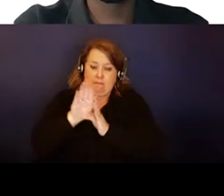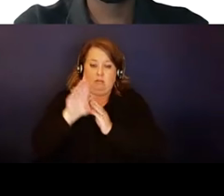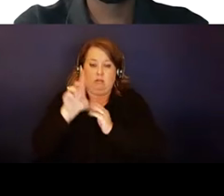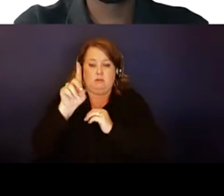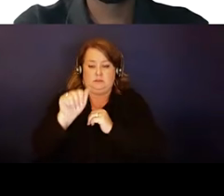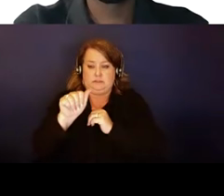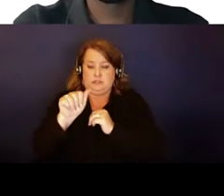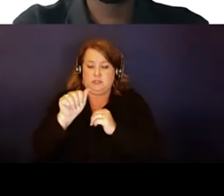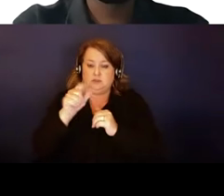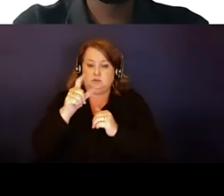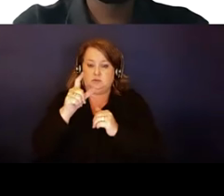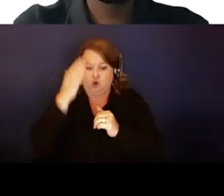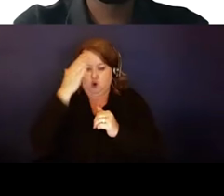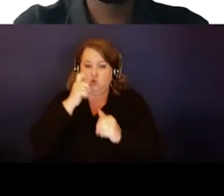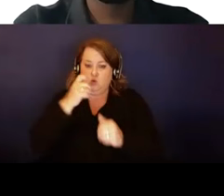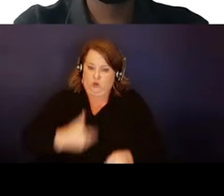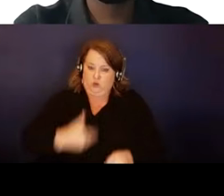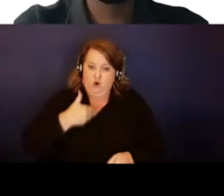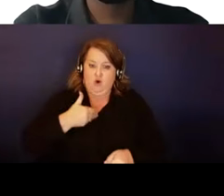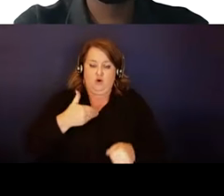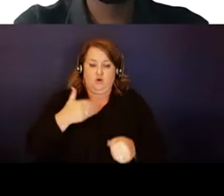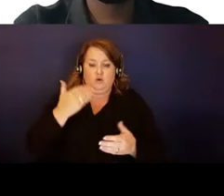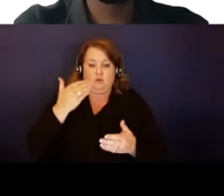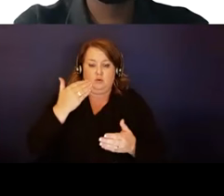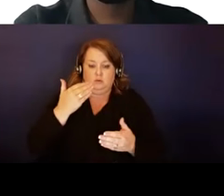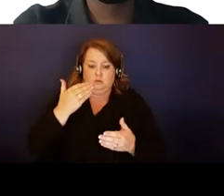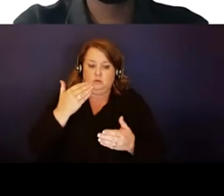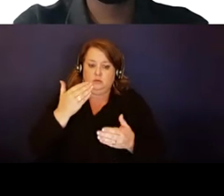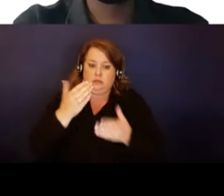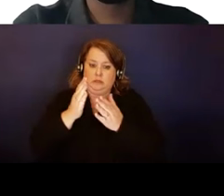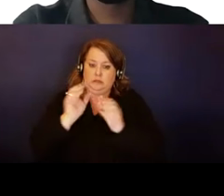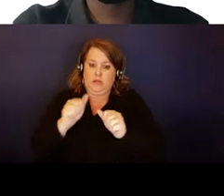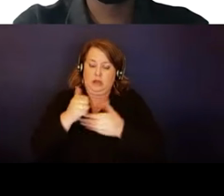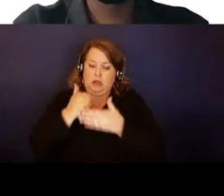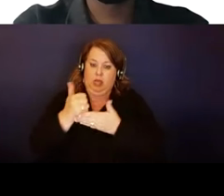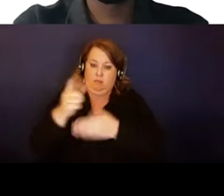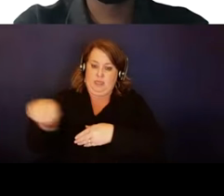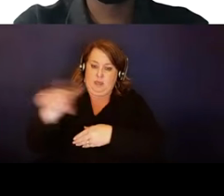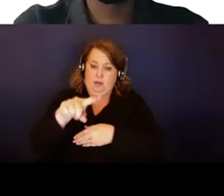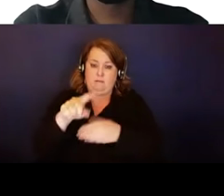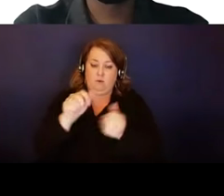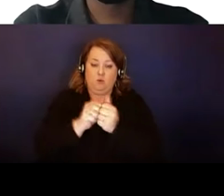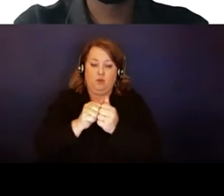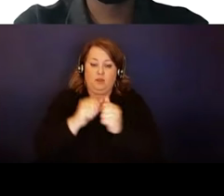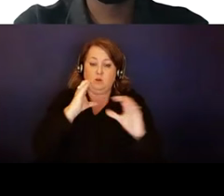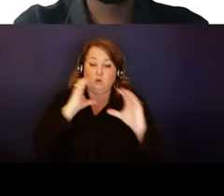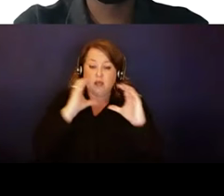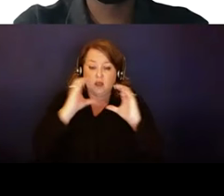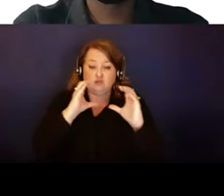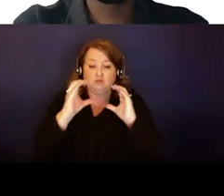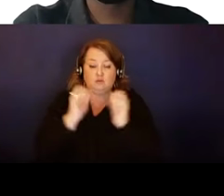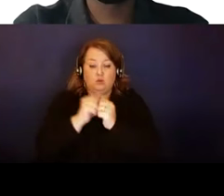and what we are for, to help them out and to communicate with